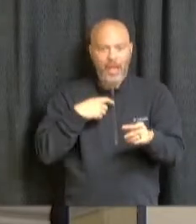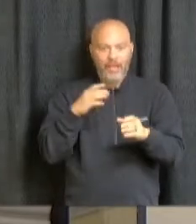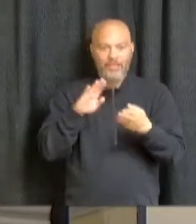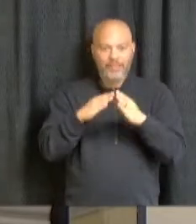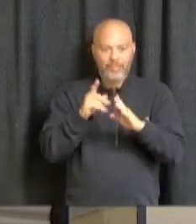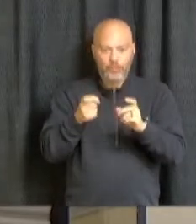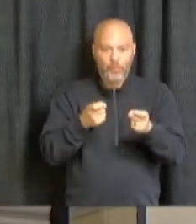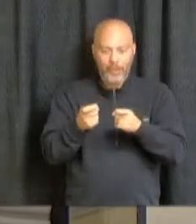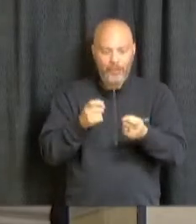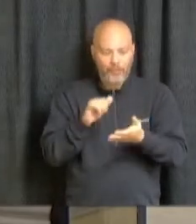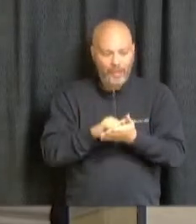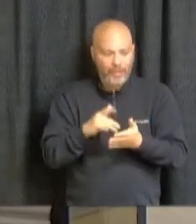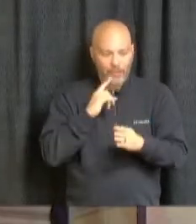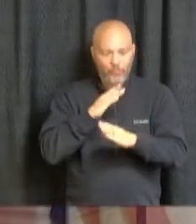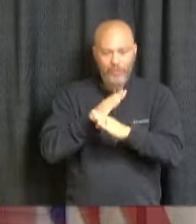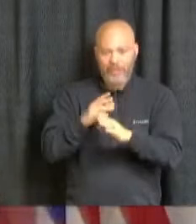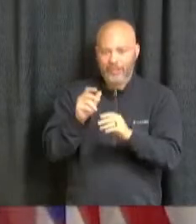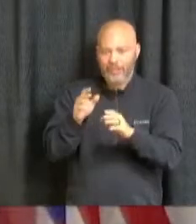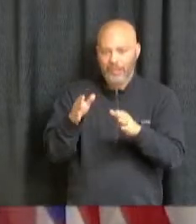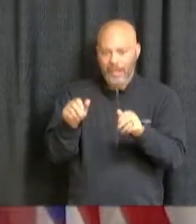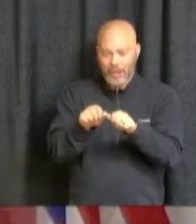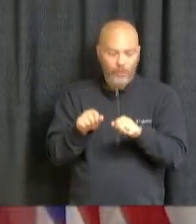them to protect them.